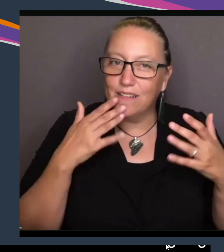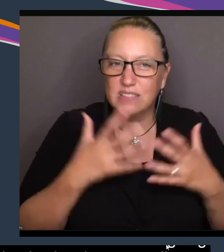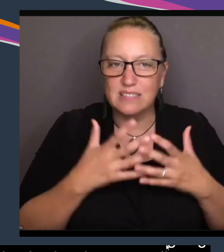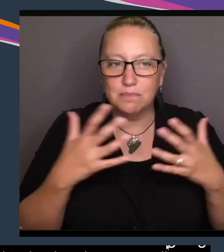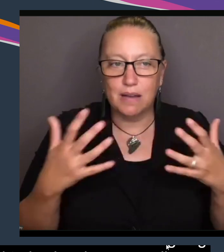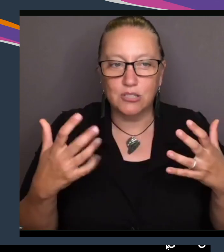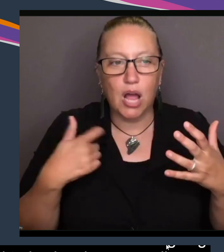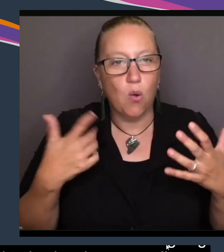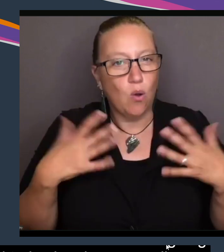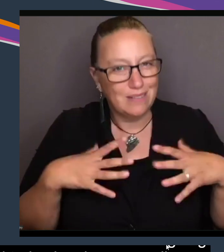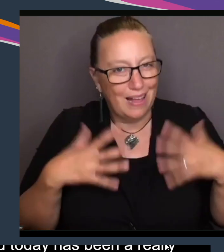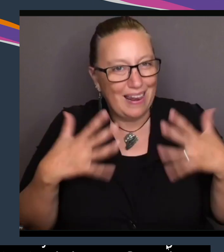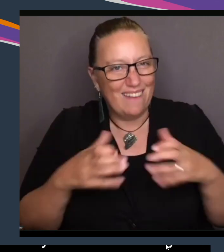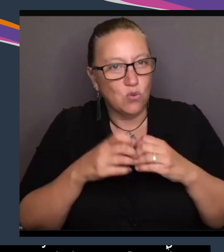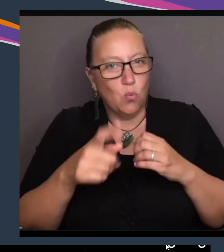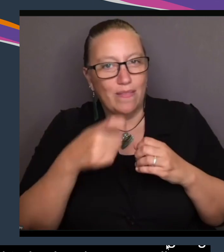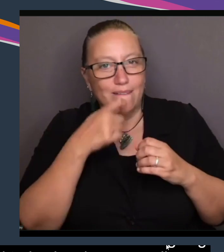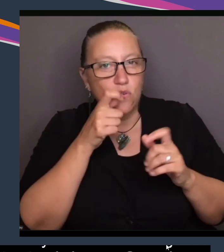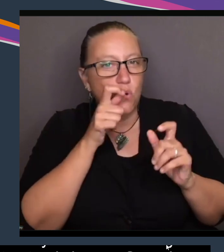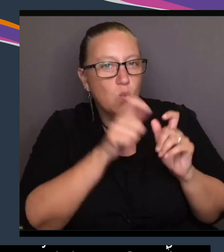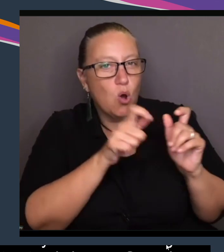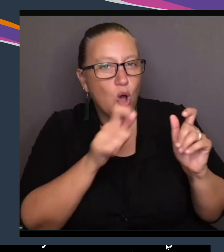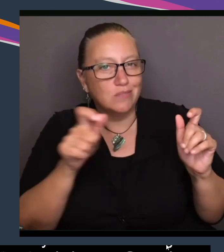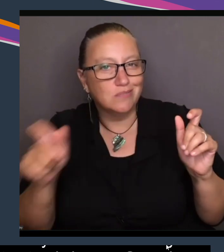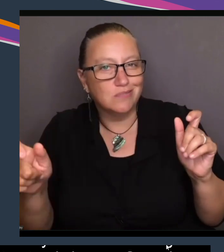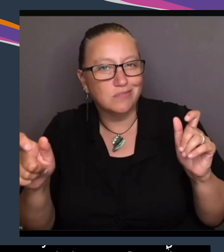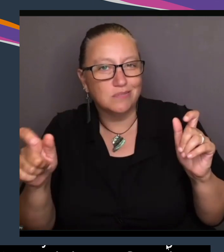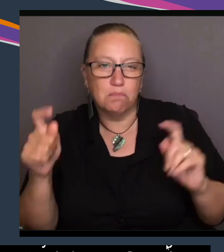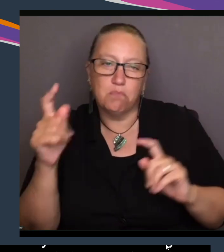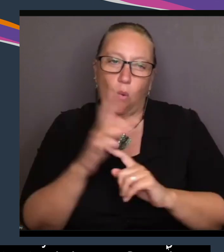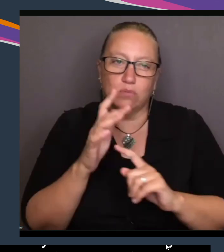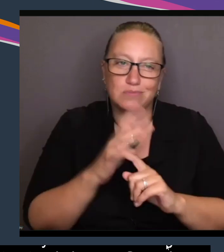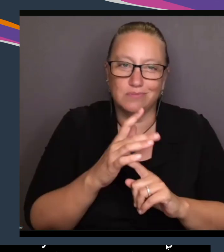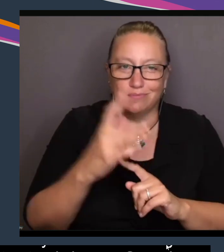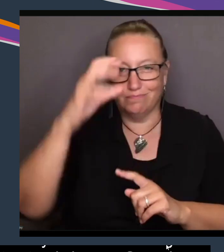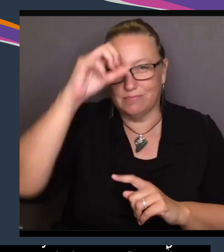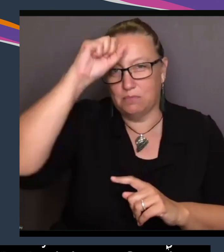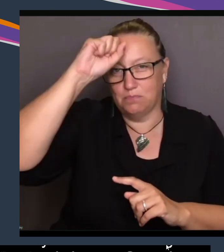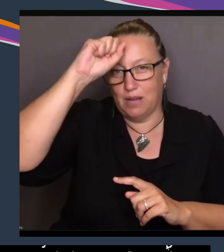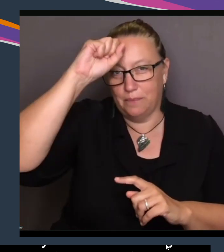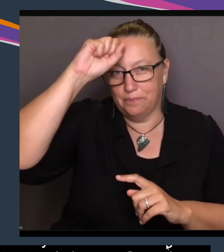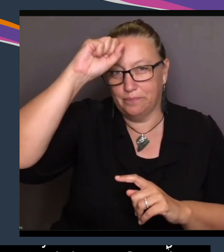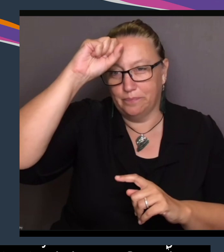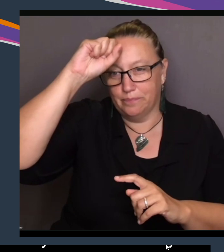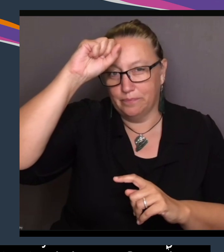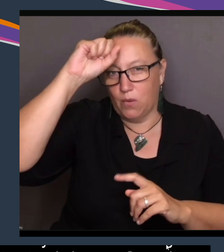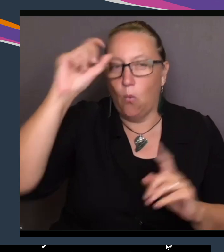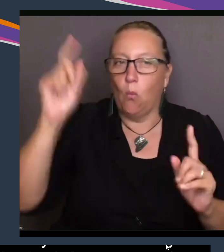you with a few words around